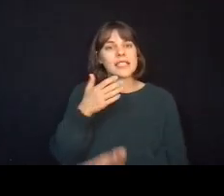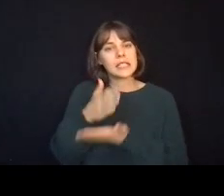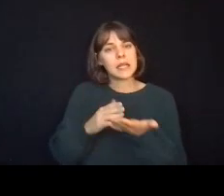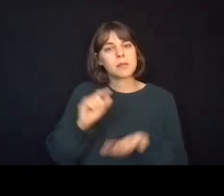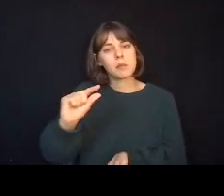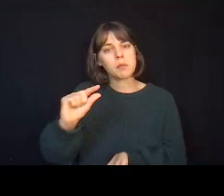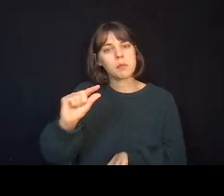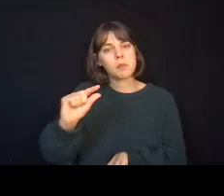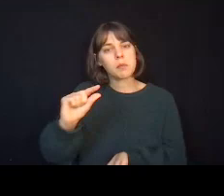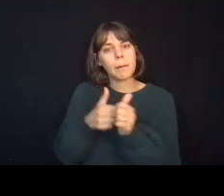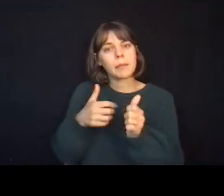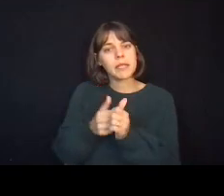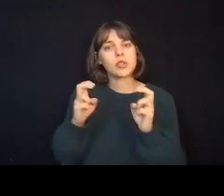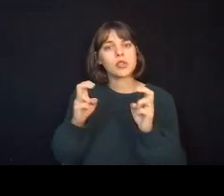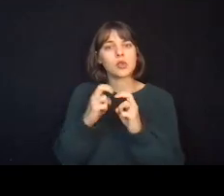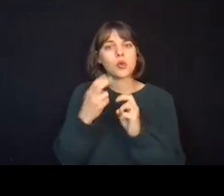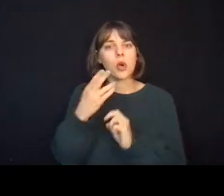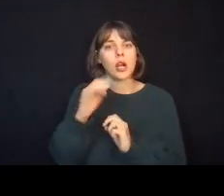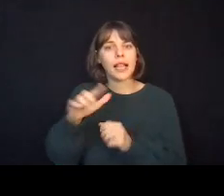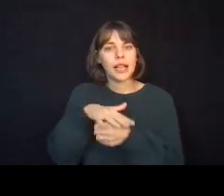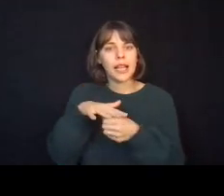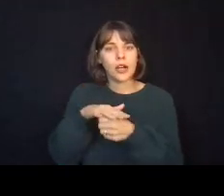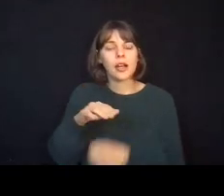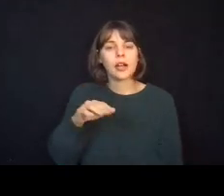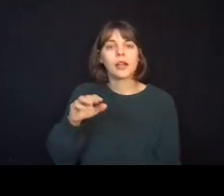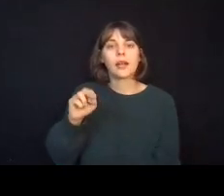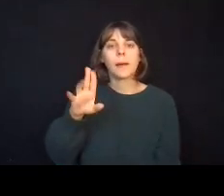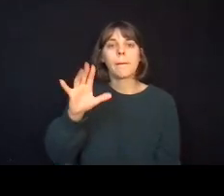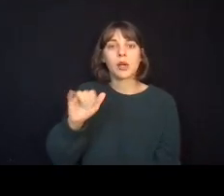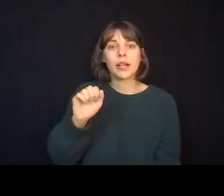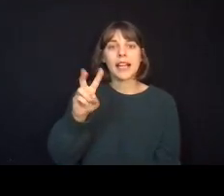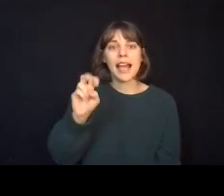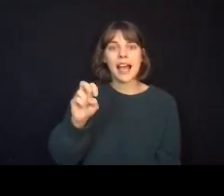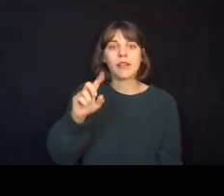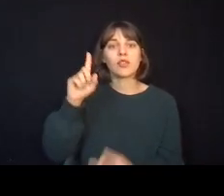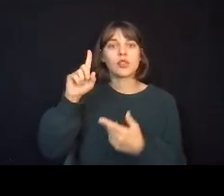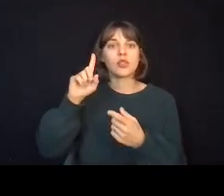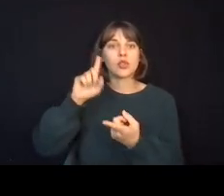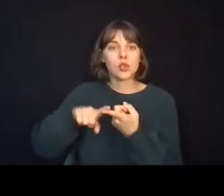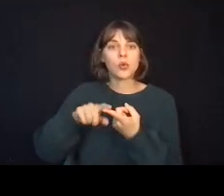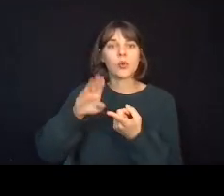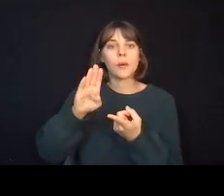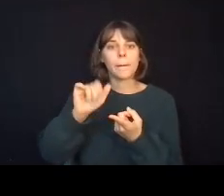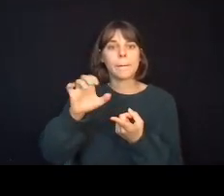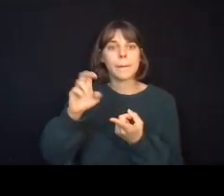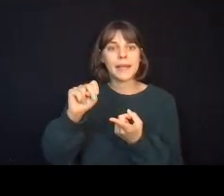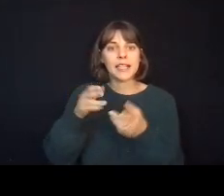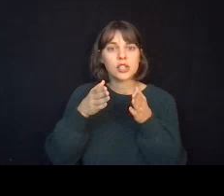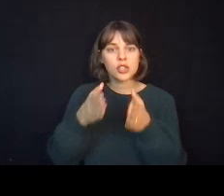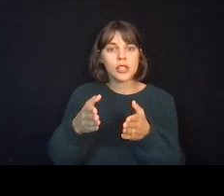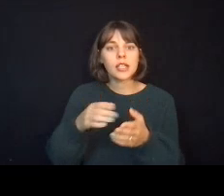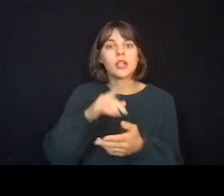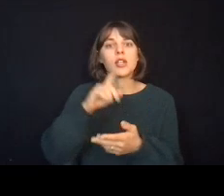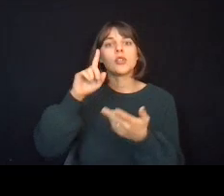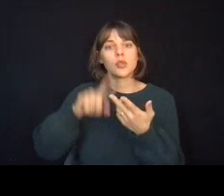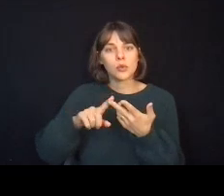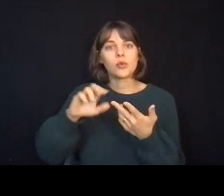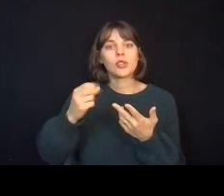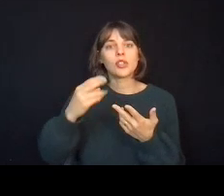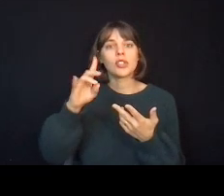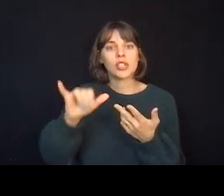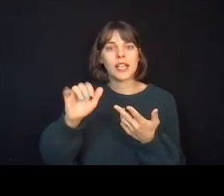Hill area. That's going to be Murray Avenue to Beacon Street to Shady Avenue. In today's current